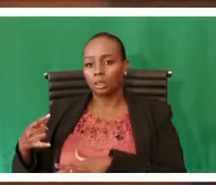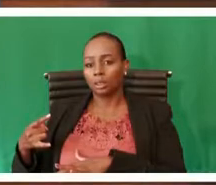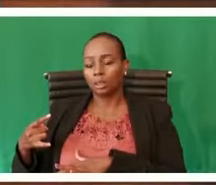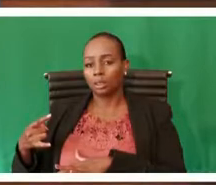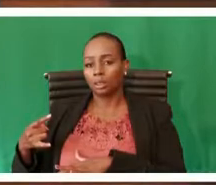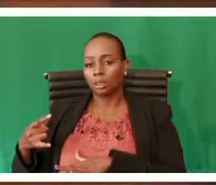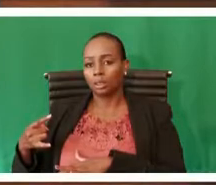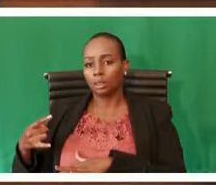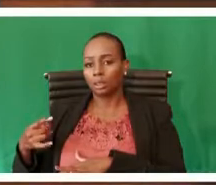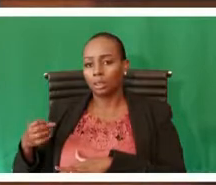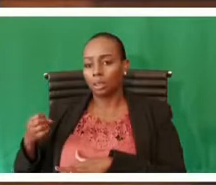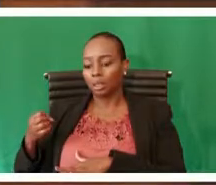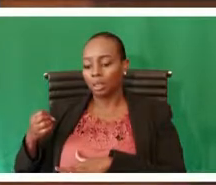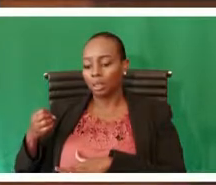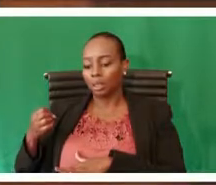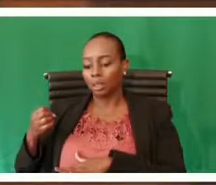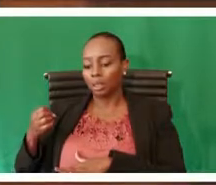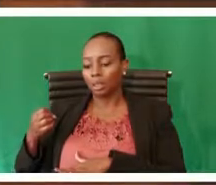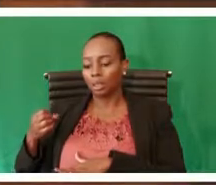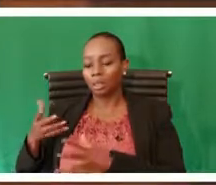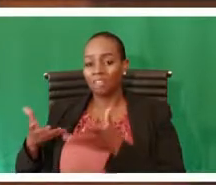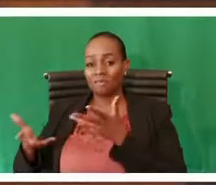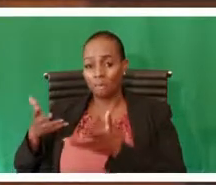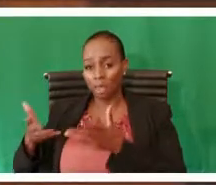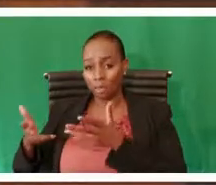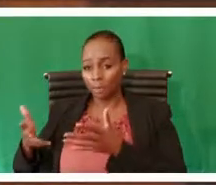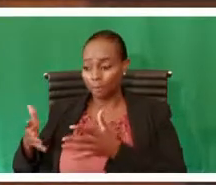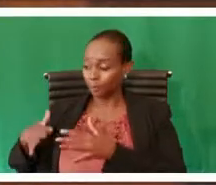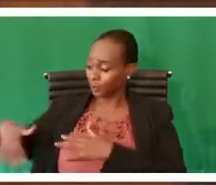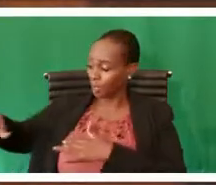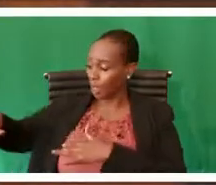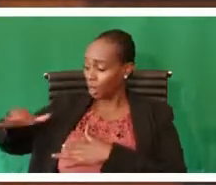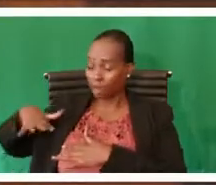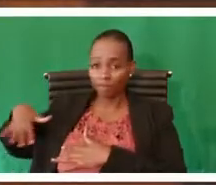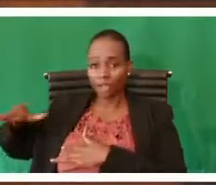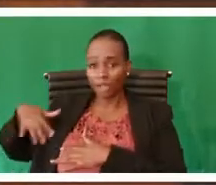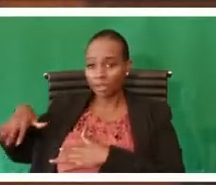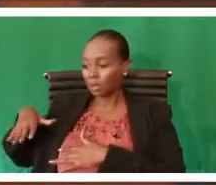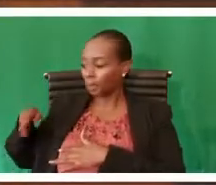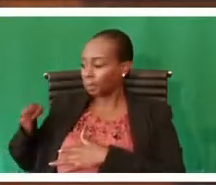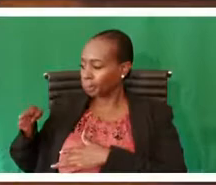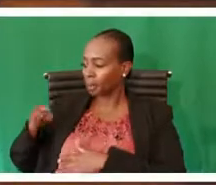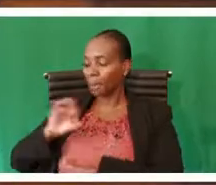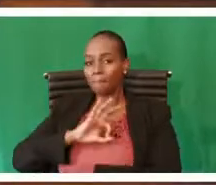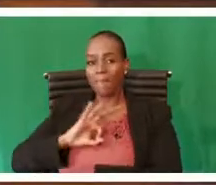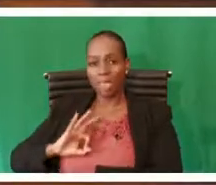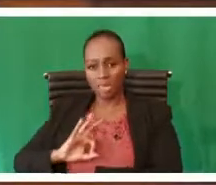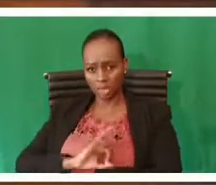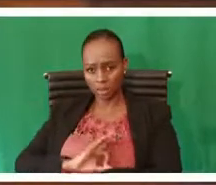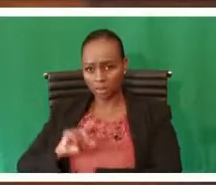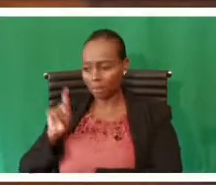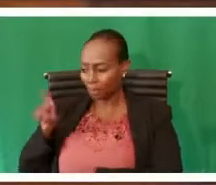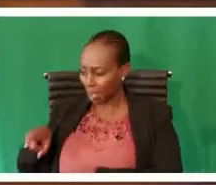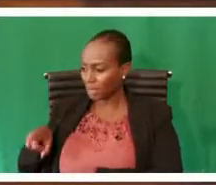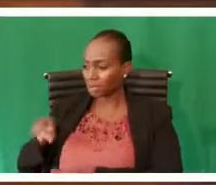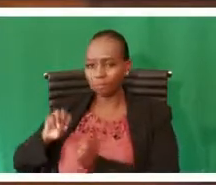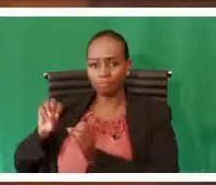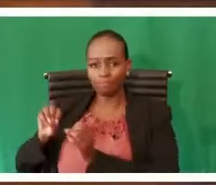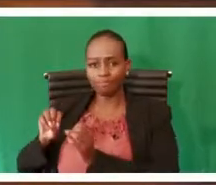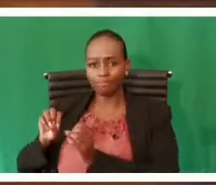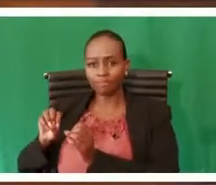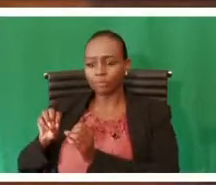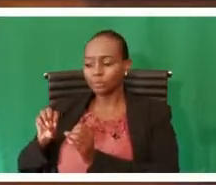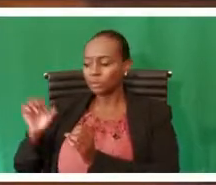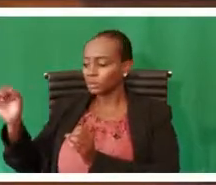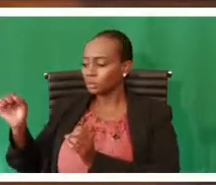there are services or sites have been serviced, The mayors must actually be able to put people in those